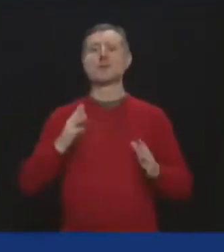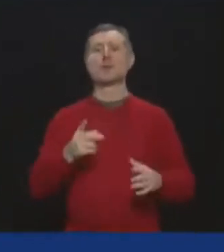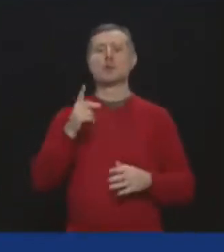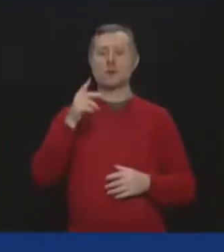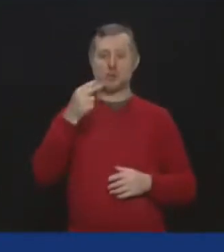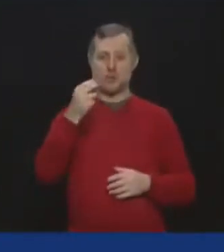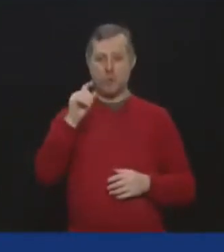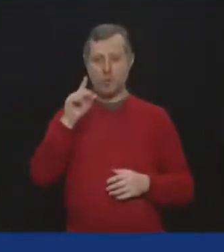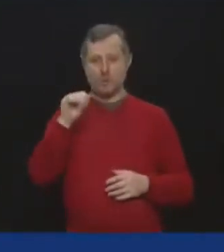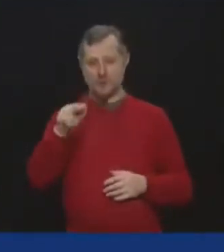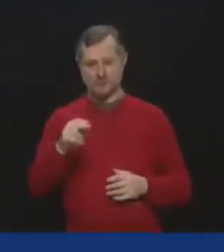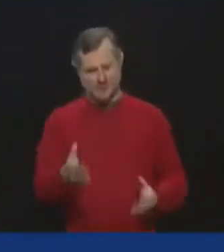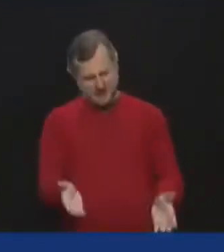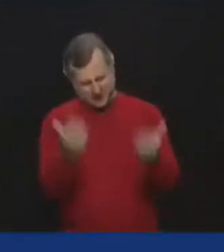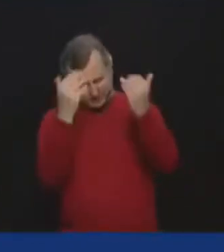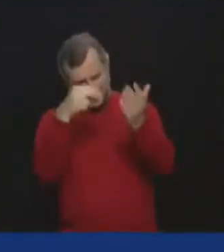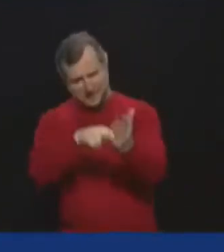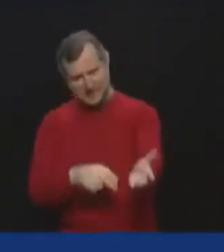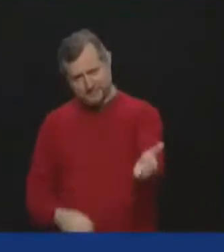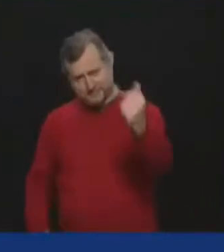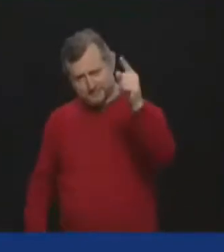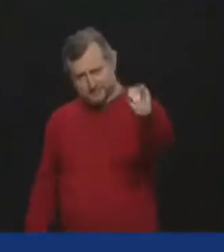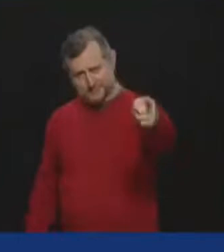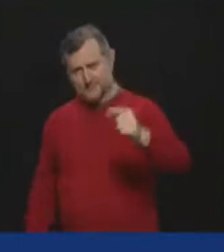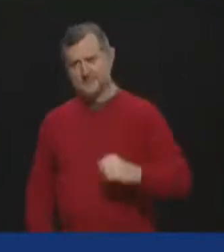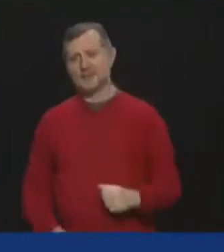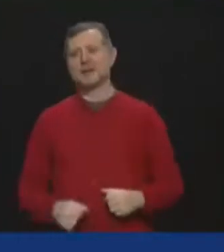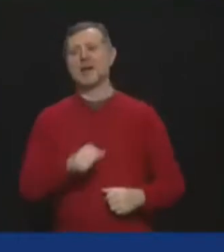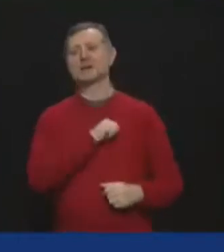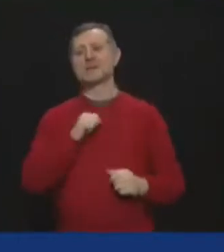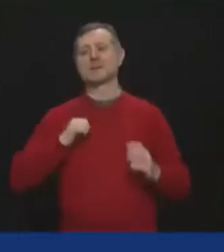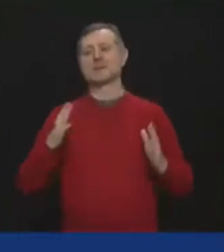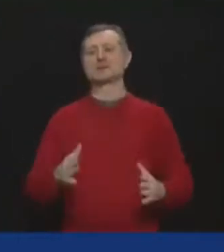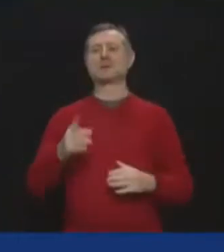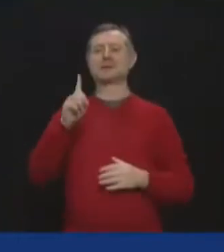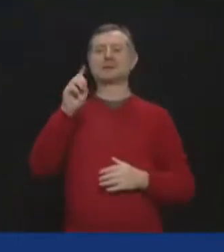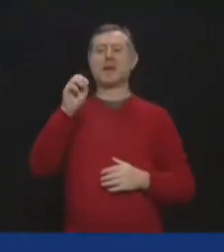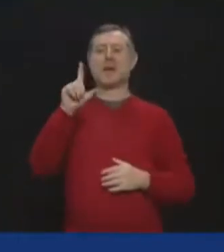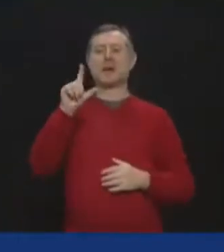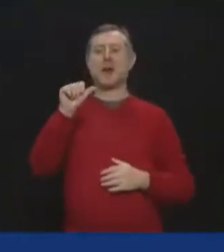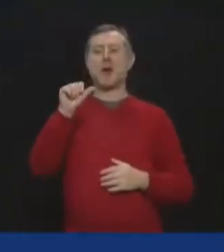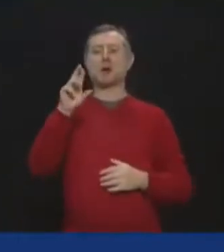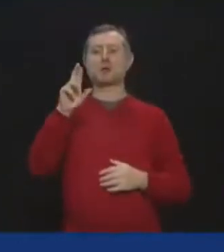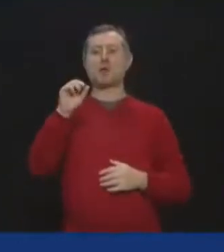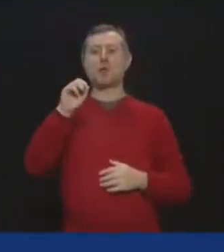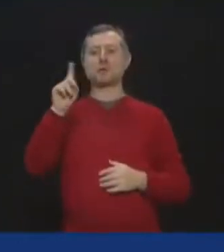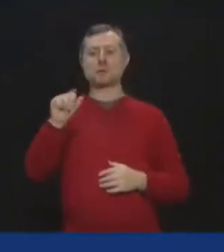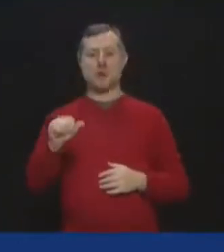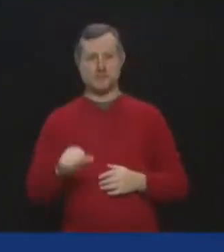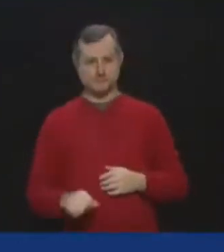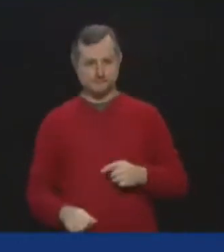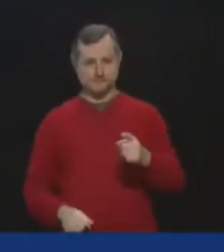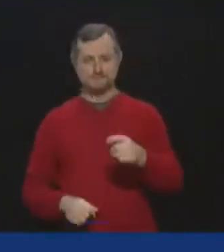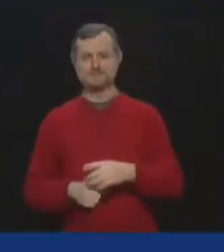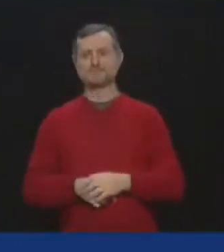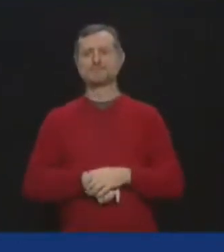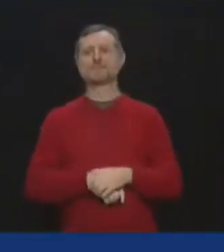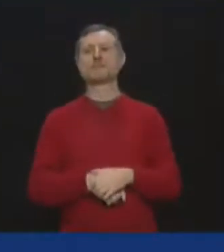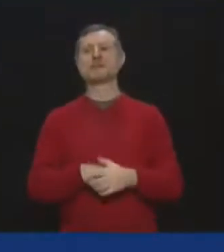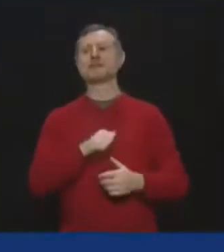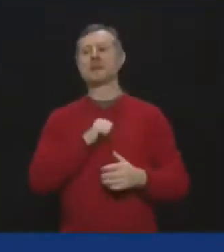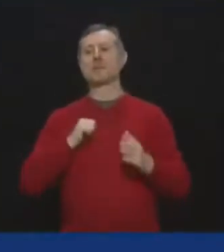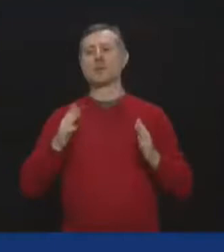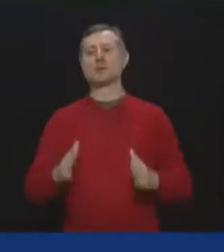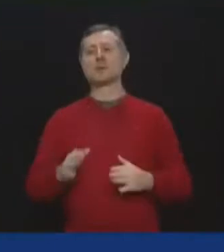up. Is Assemblymember Carmen de la Rosa here? Okay. Okay, Assemblywoman